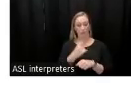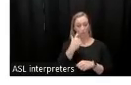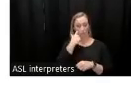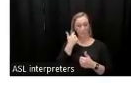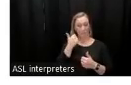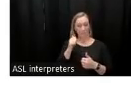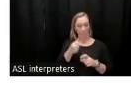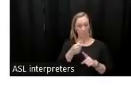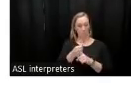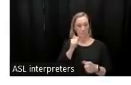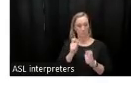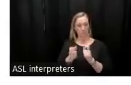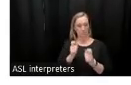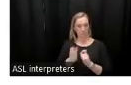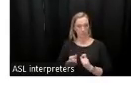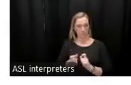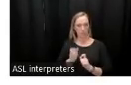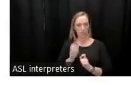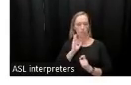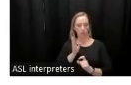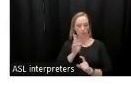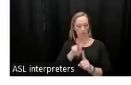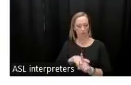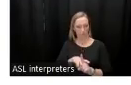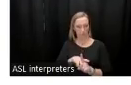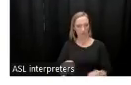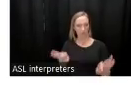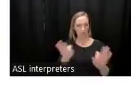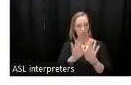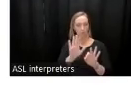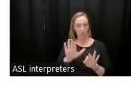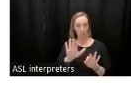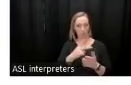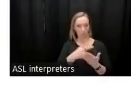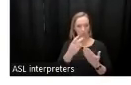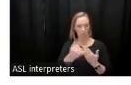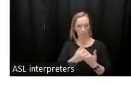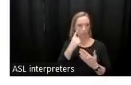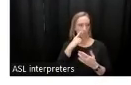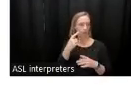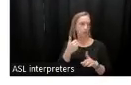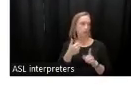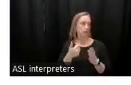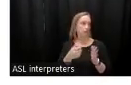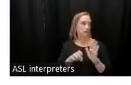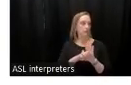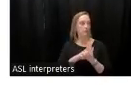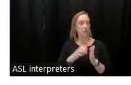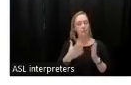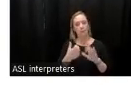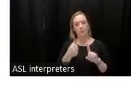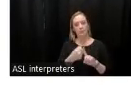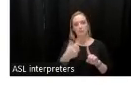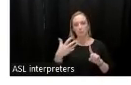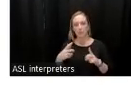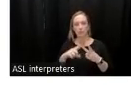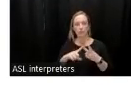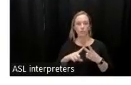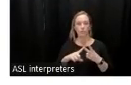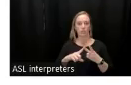worth discussing, that are relevant to the context of your project, like a recent expansion, relocation? Has there been a change in